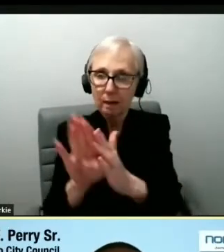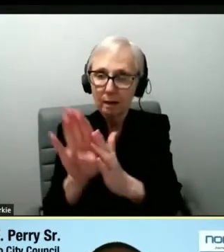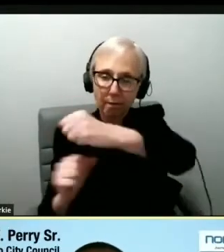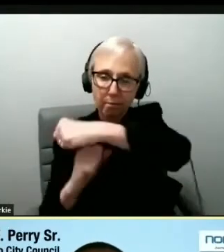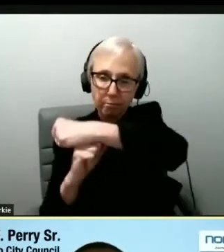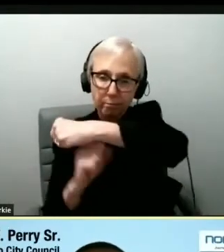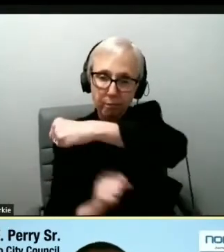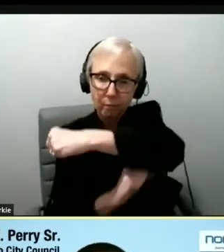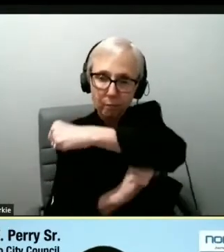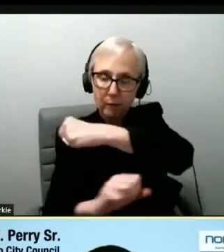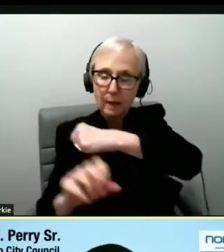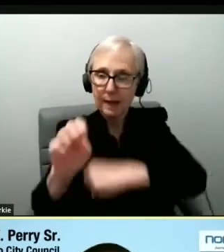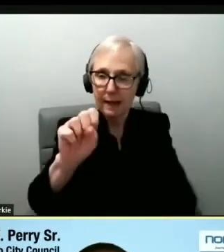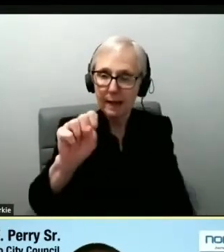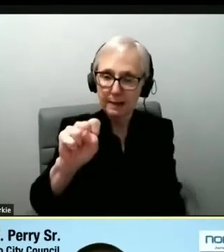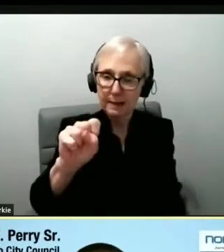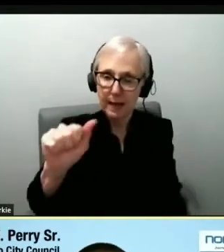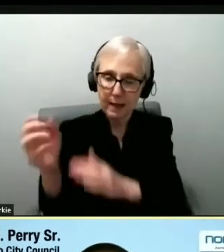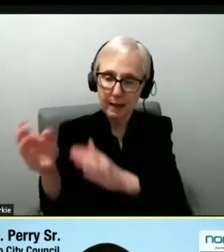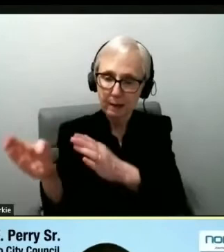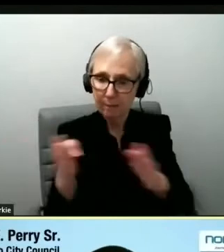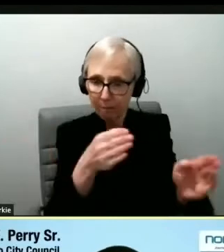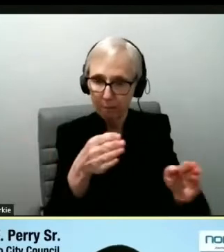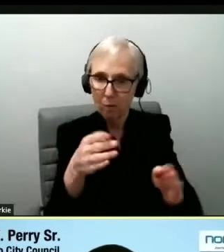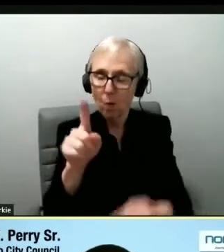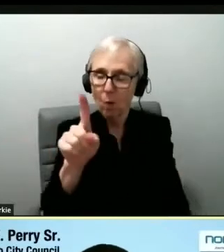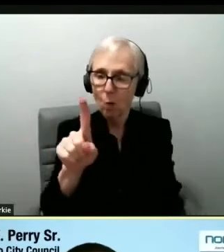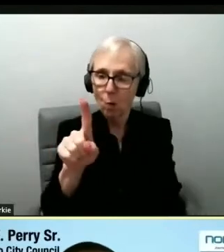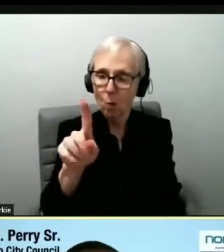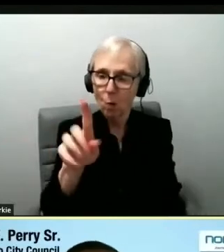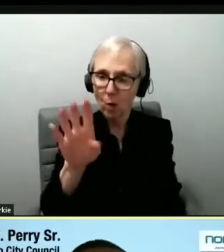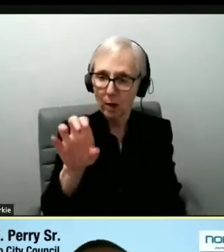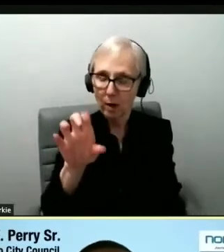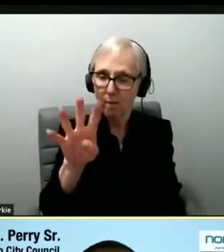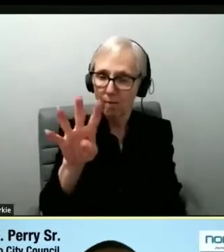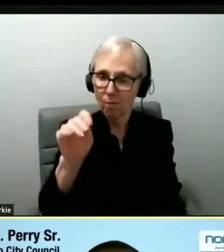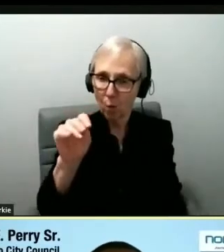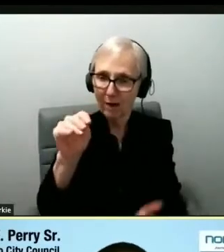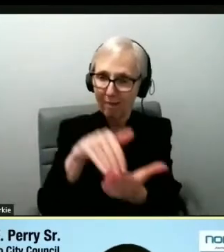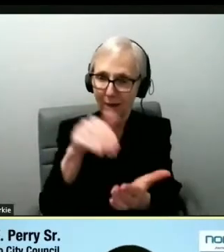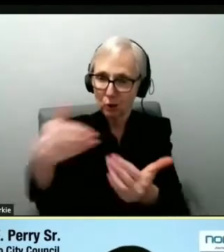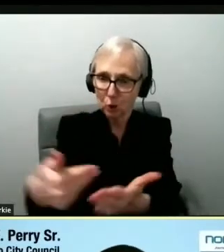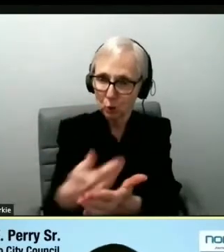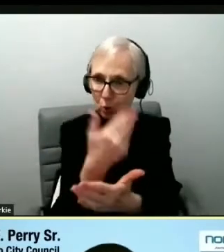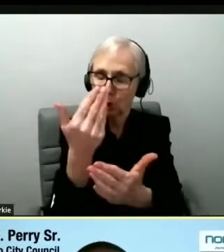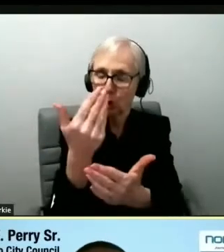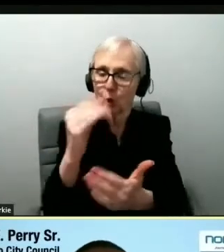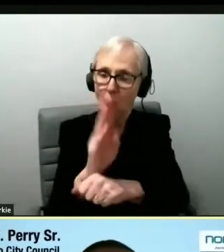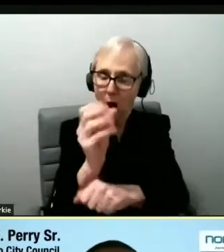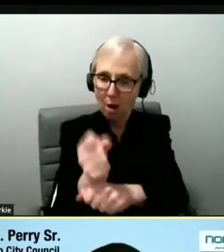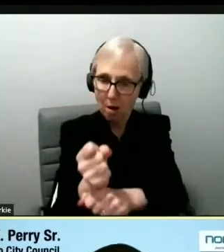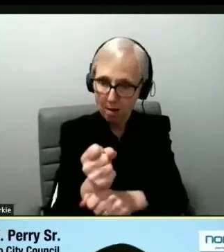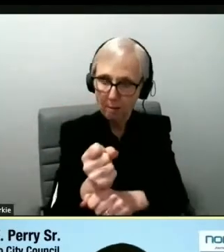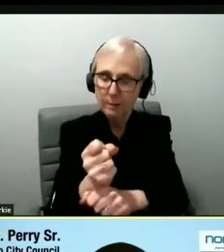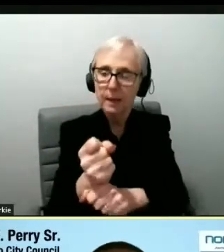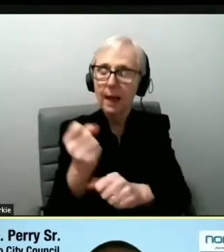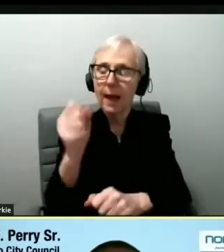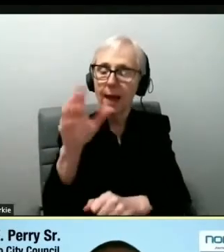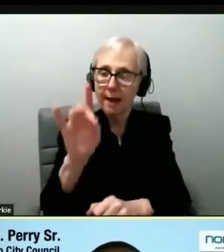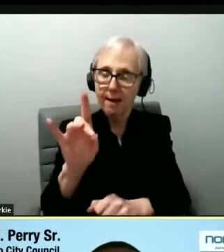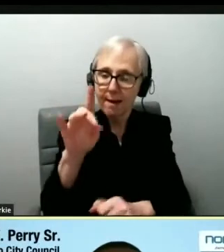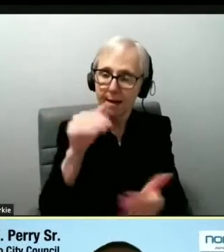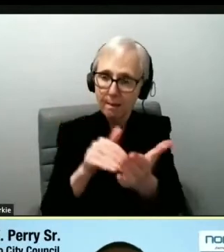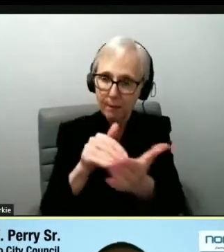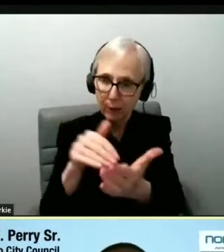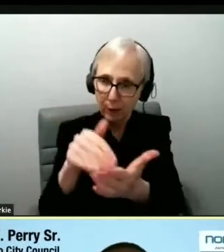all-in SA plan, which is going to bring 140,000 new jobs, 200,000 more degrees and certifications, and $8 billion in